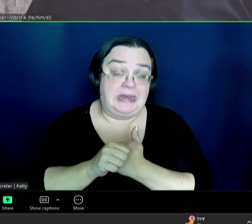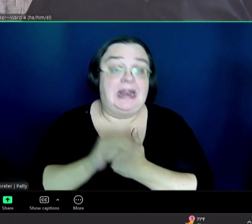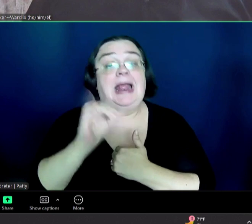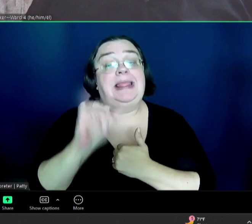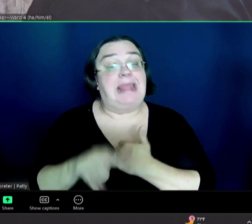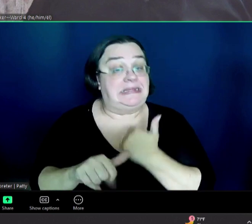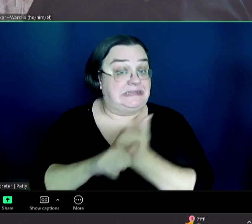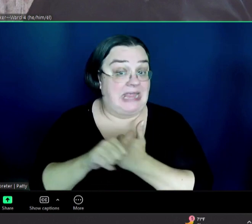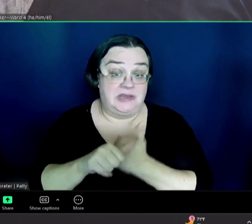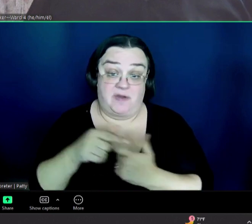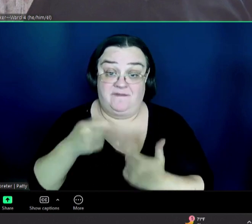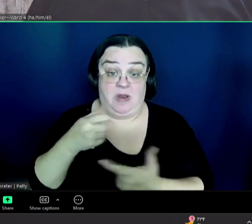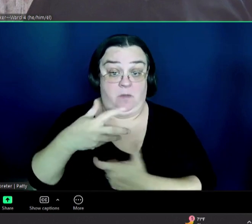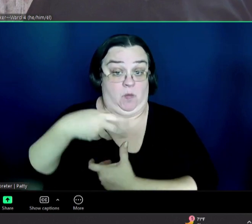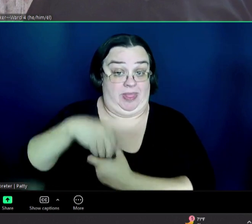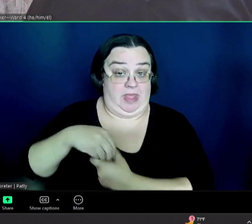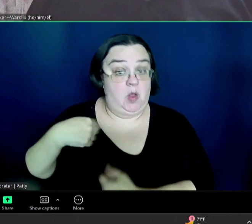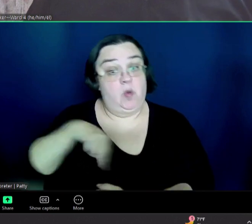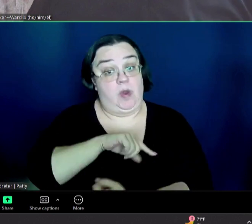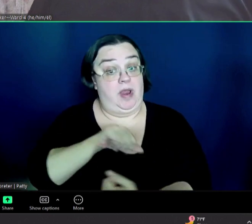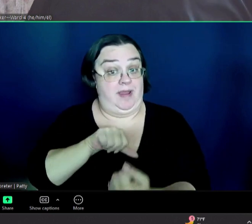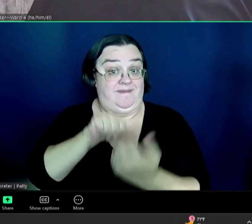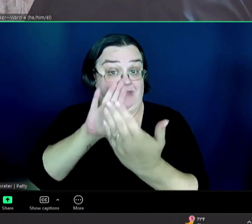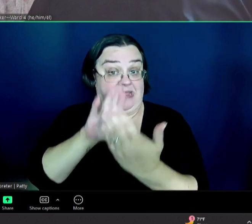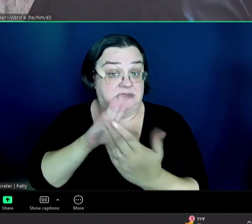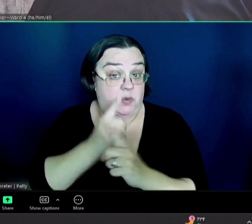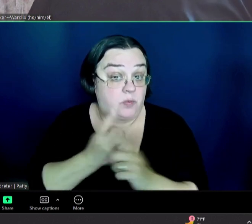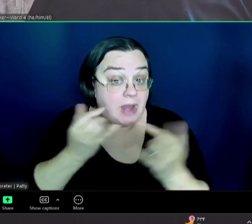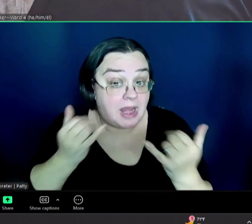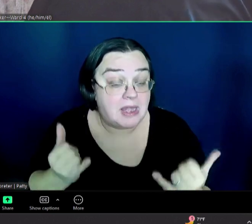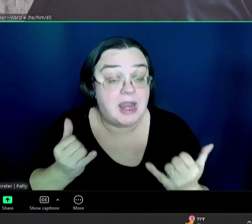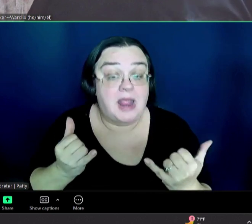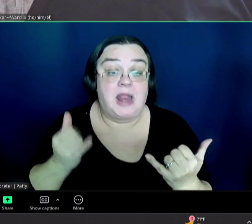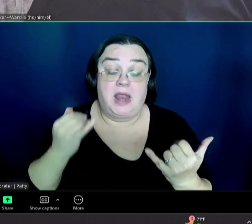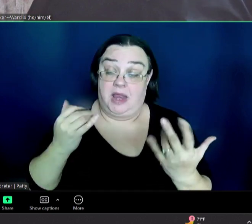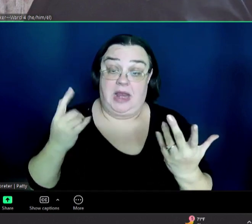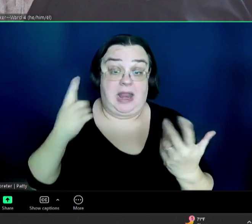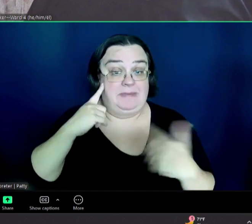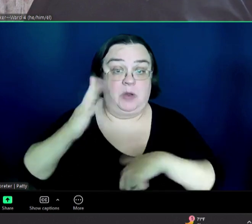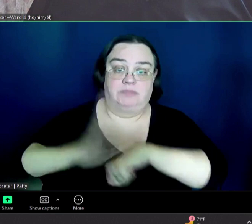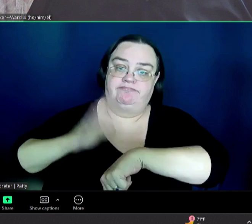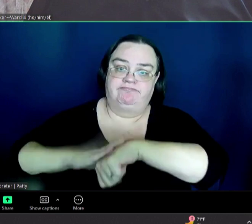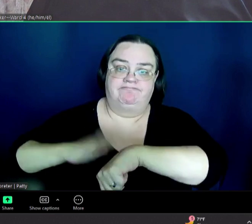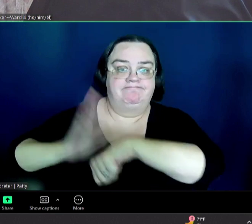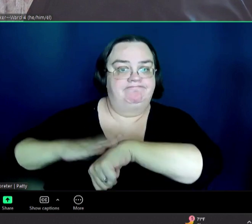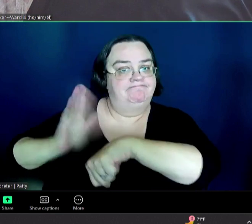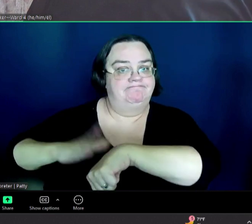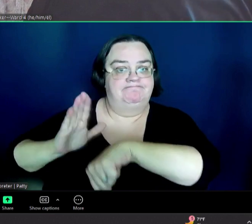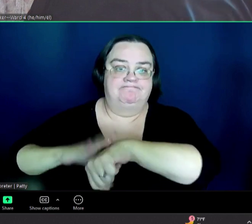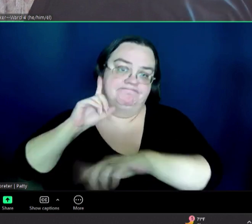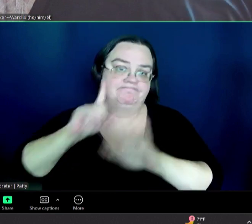within that we are facing right now. The alarm bells are going off.